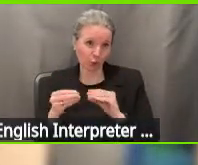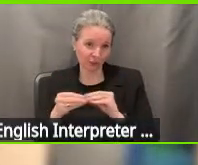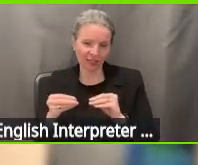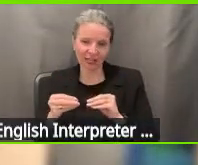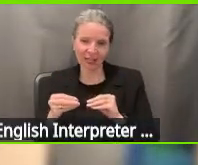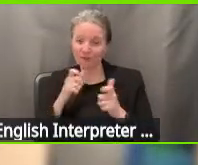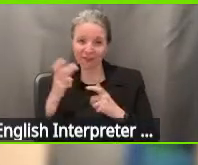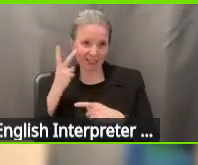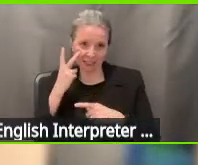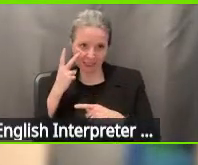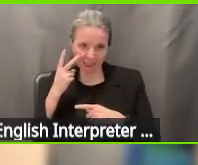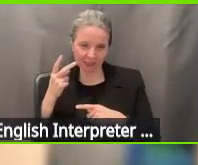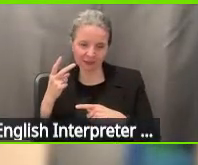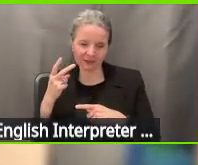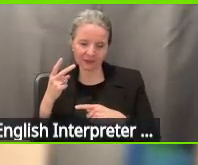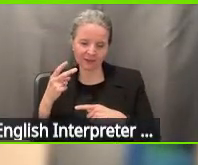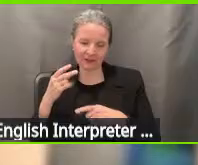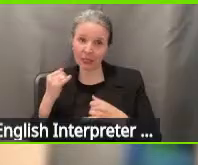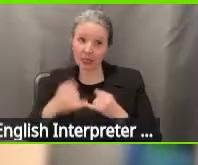haven't seen the last of me.